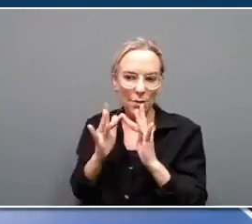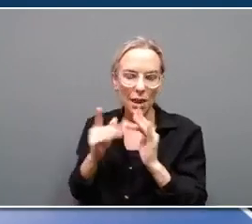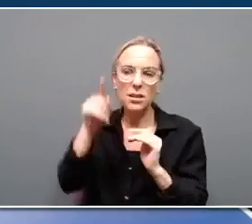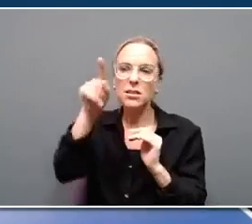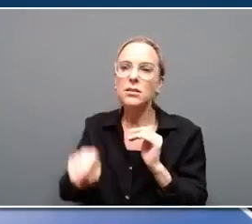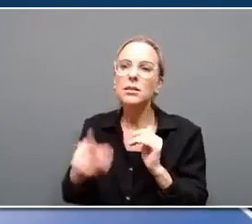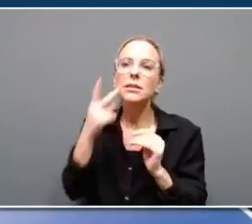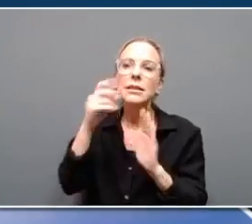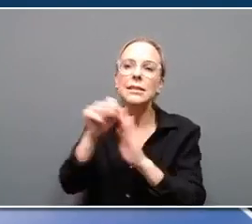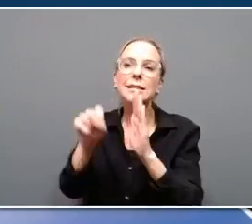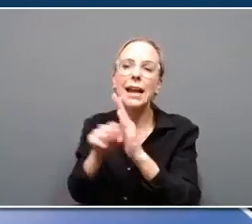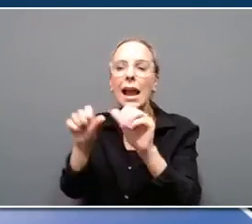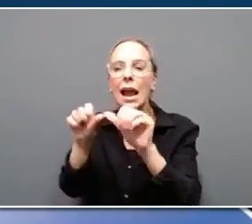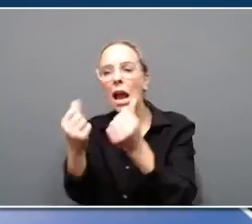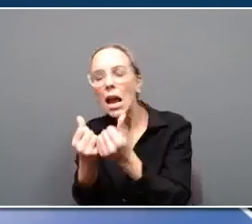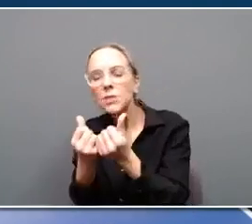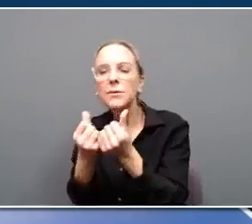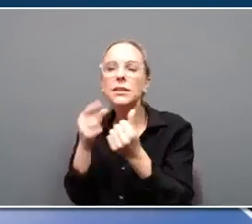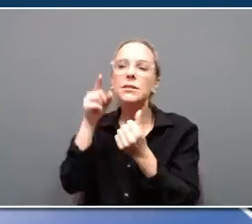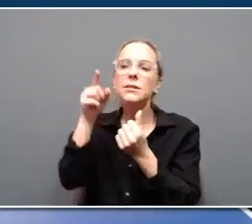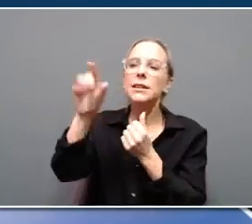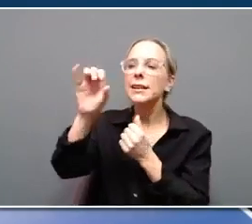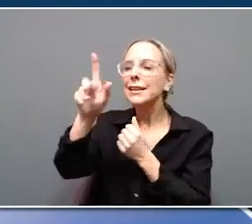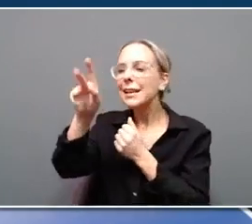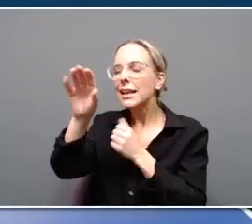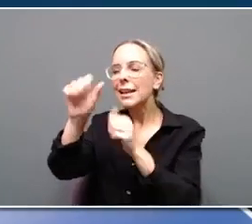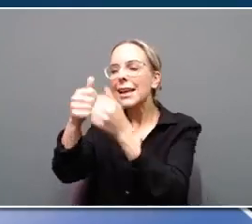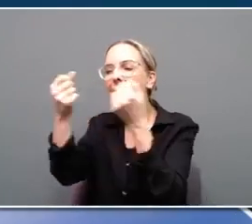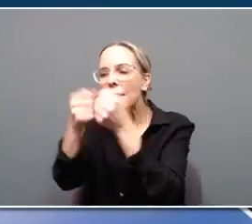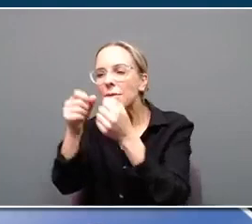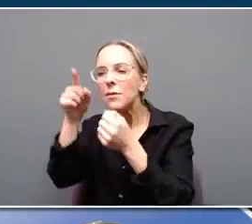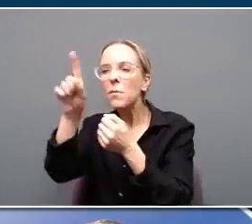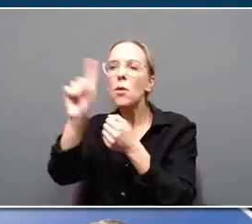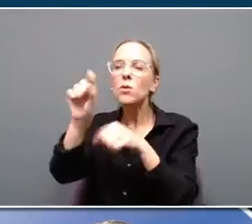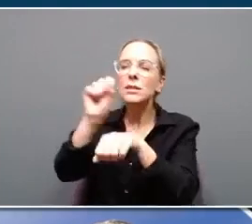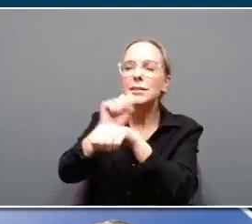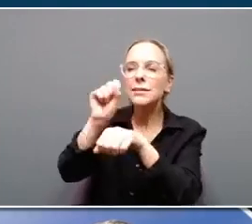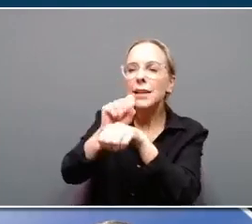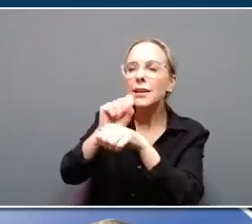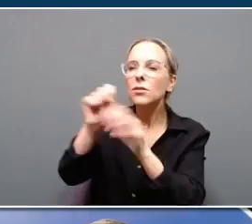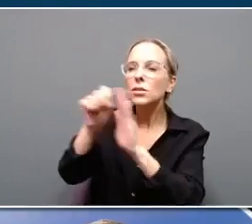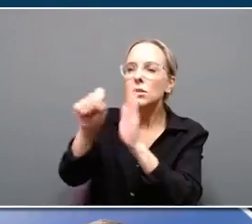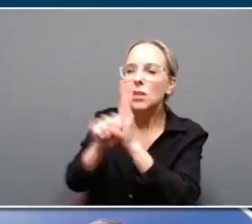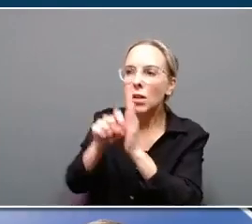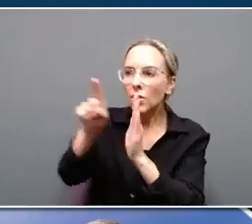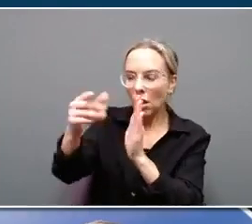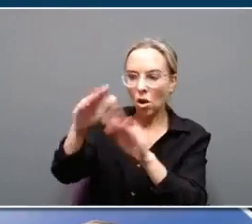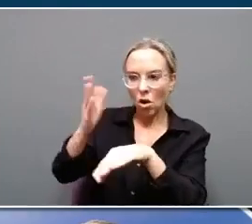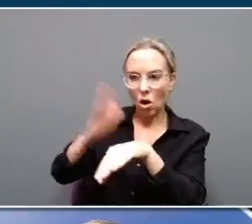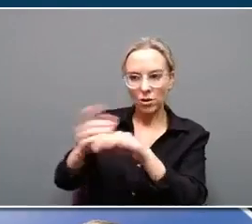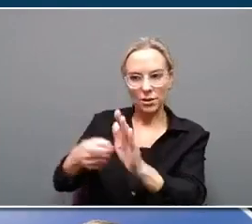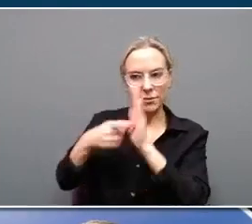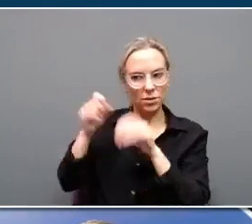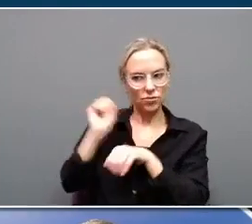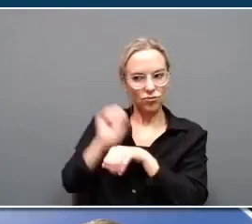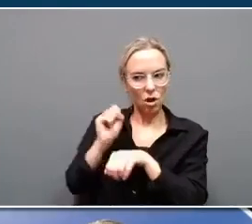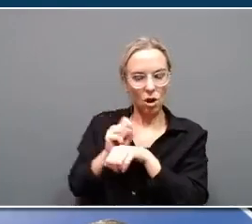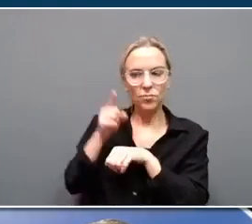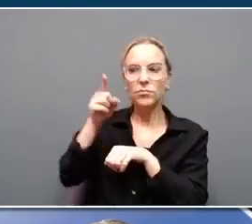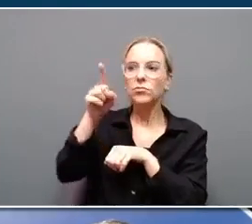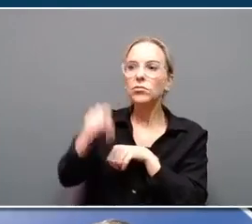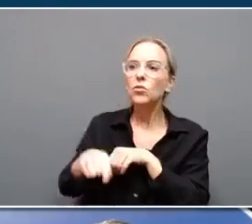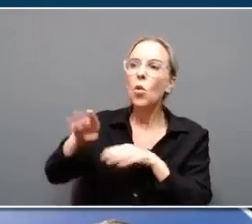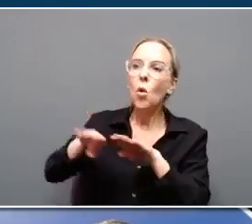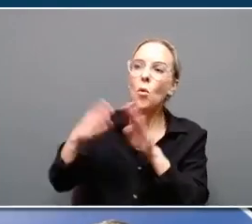and cabinets, the benefits of executive branch state employment, and a list of on-demand jobs, which include a couple of jobs that are just